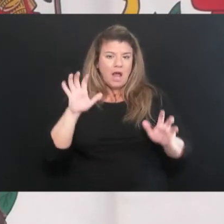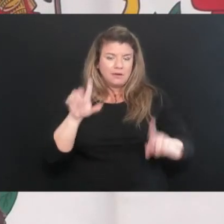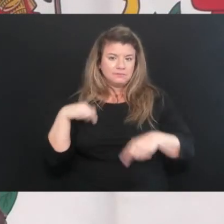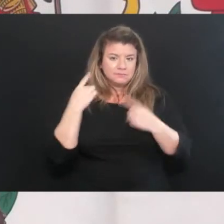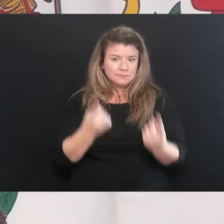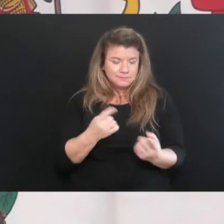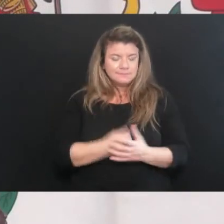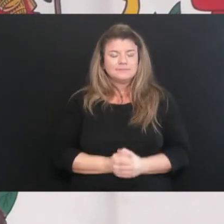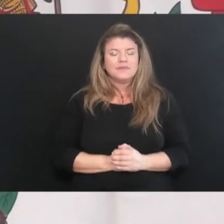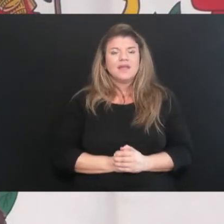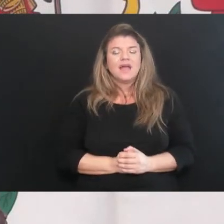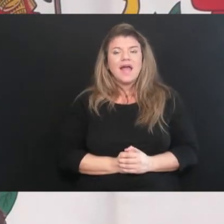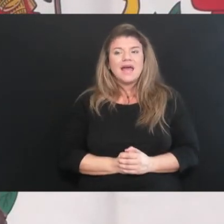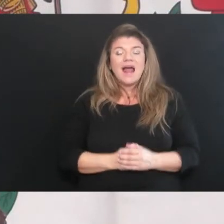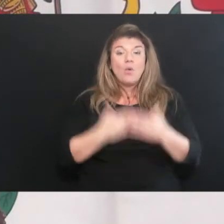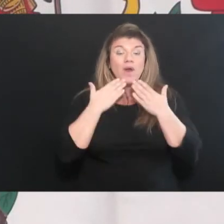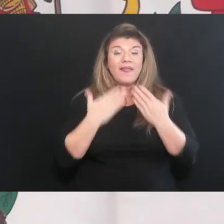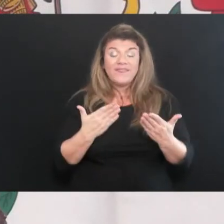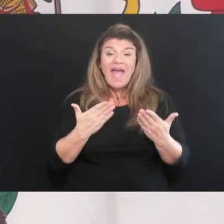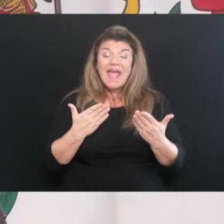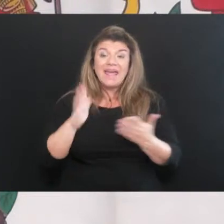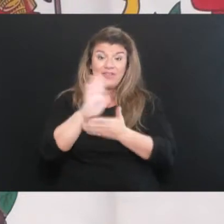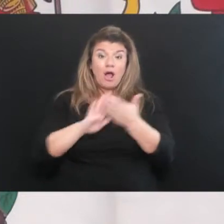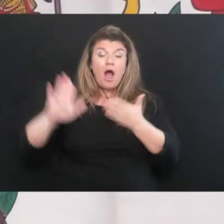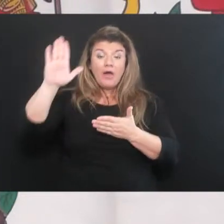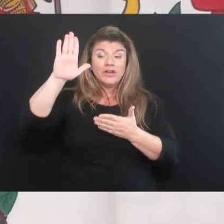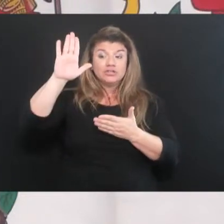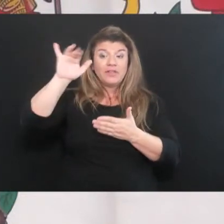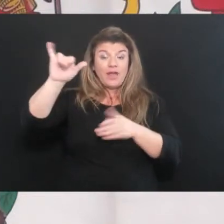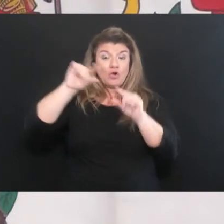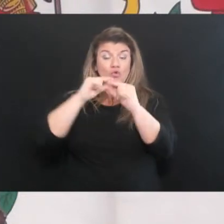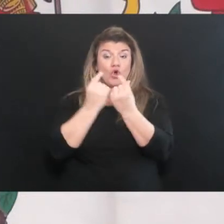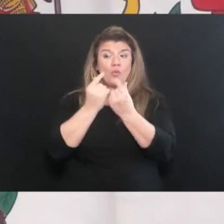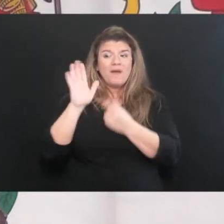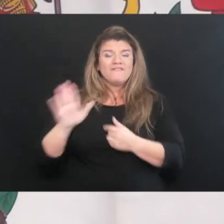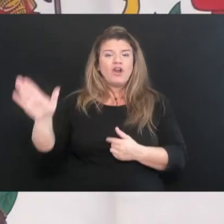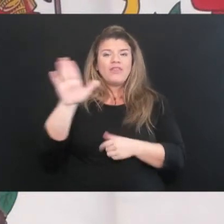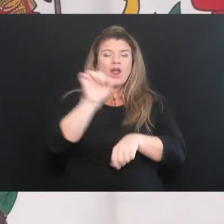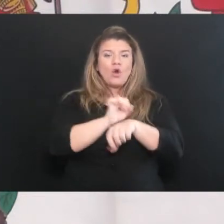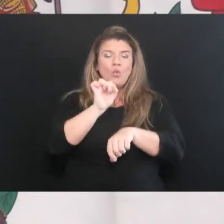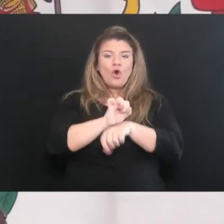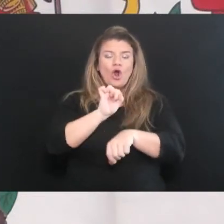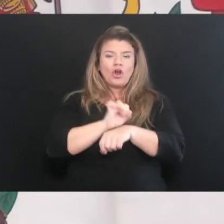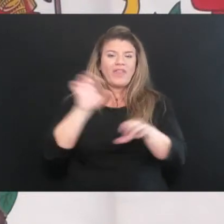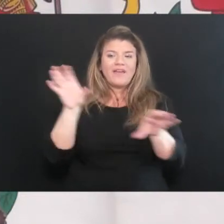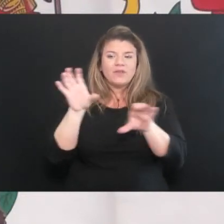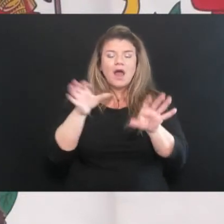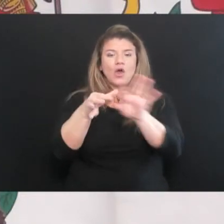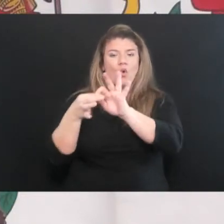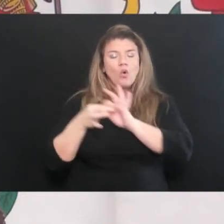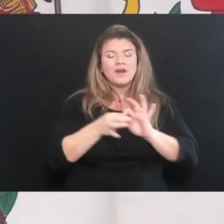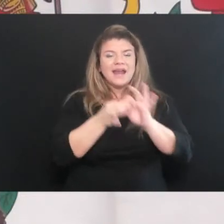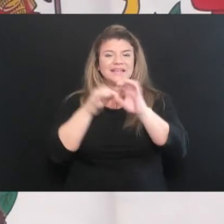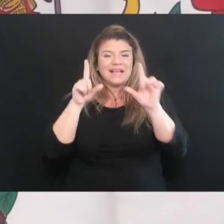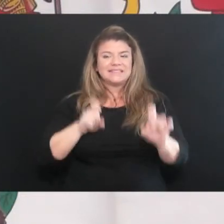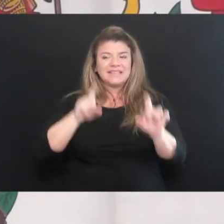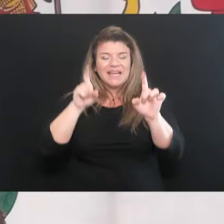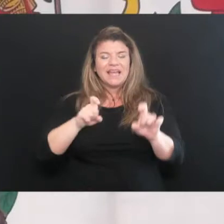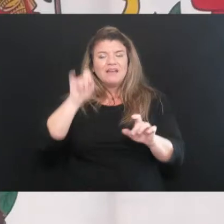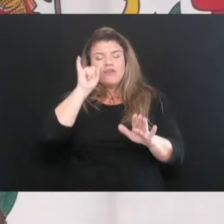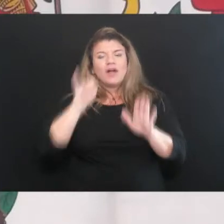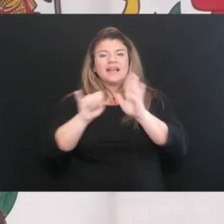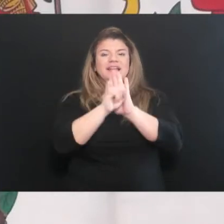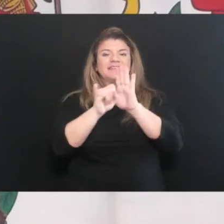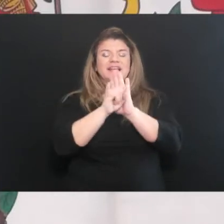want to thank especially, our higher ed folks and everything for the work that they've done in coordinating the testing and for identifying